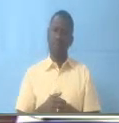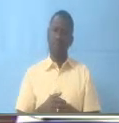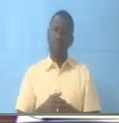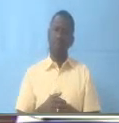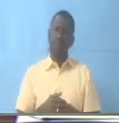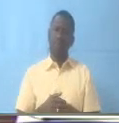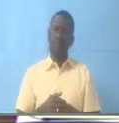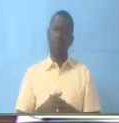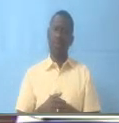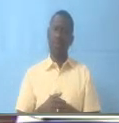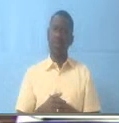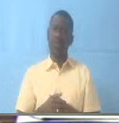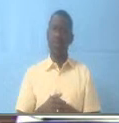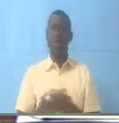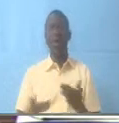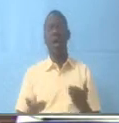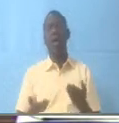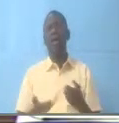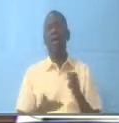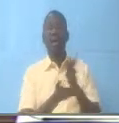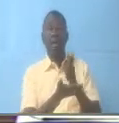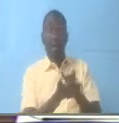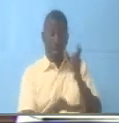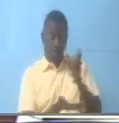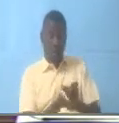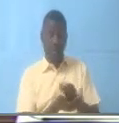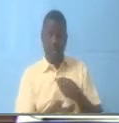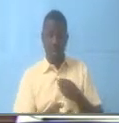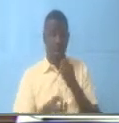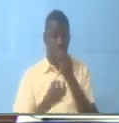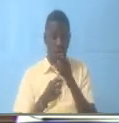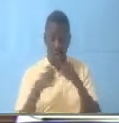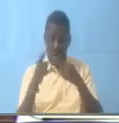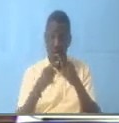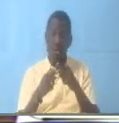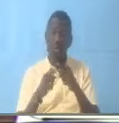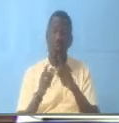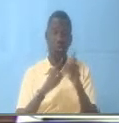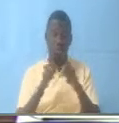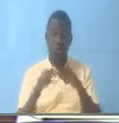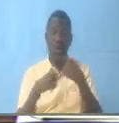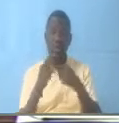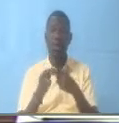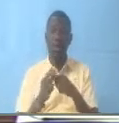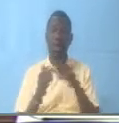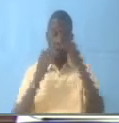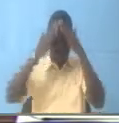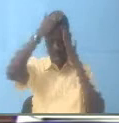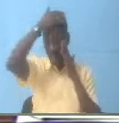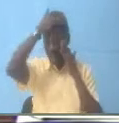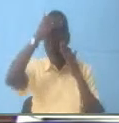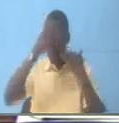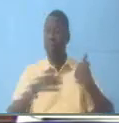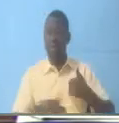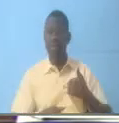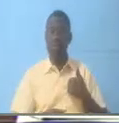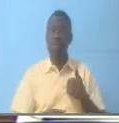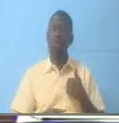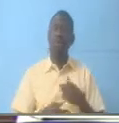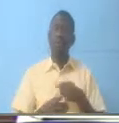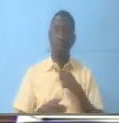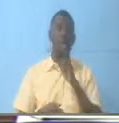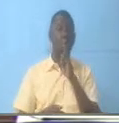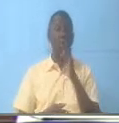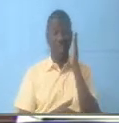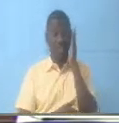The witnesses I'm referring to were actually military witnesses that would have determined the people directly responsible for